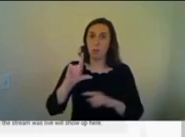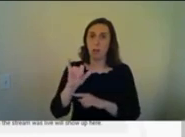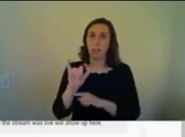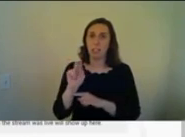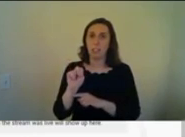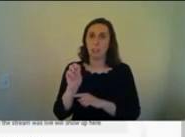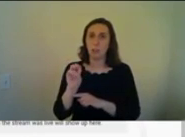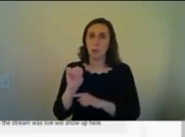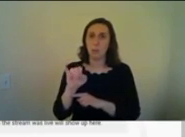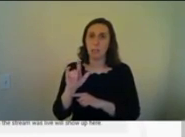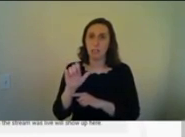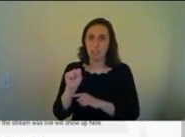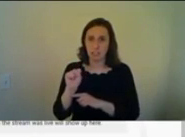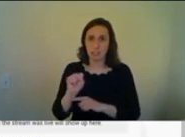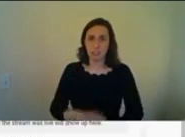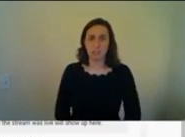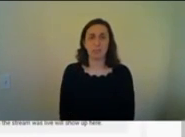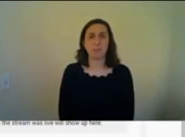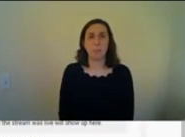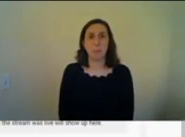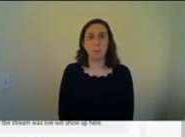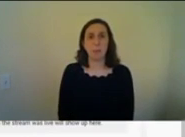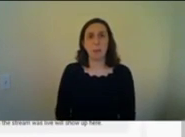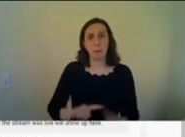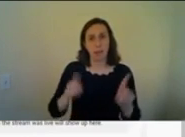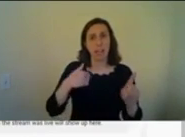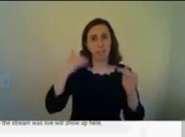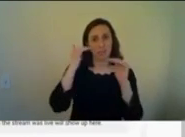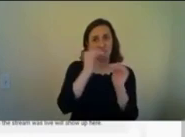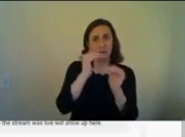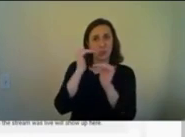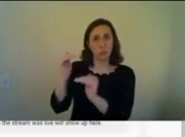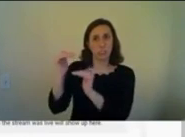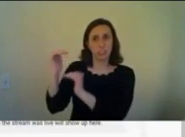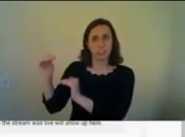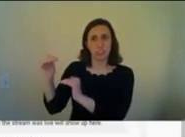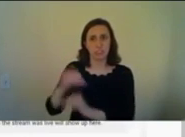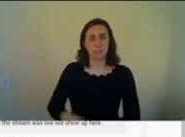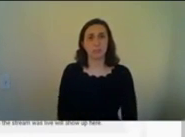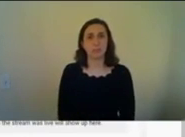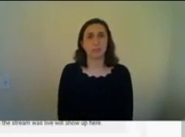But I do have some restrictions.